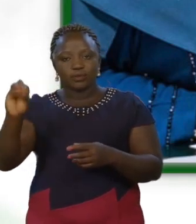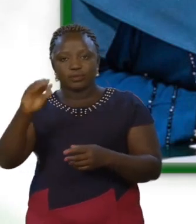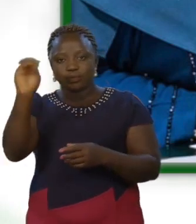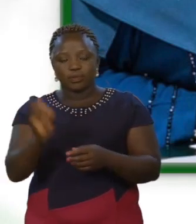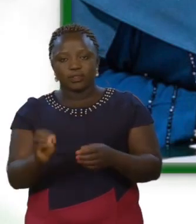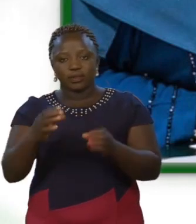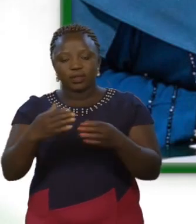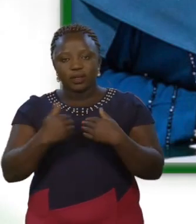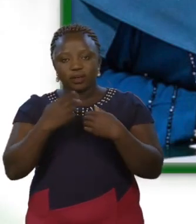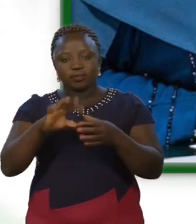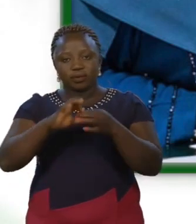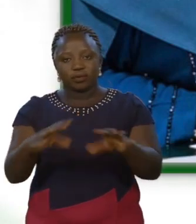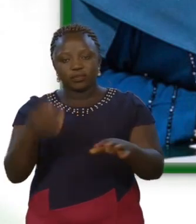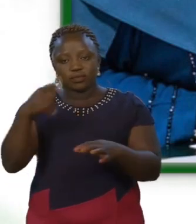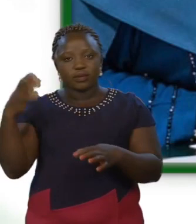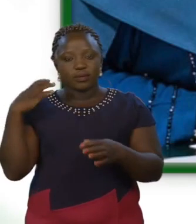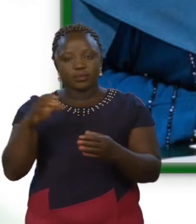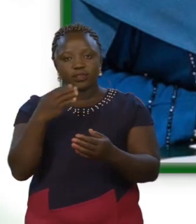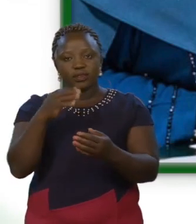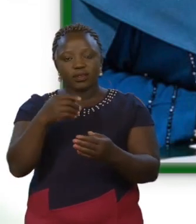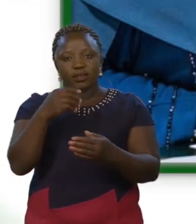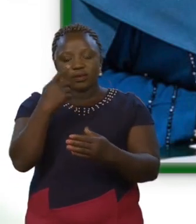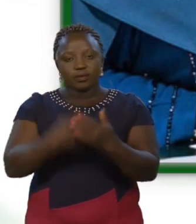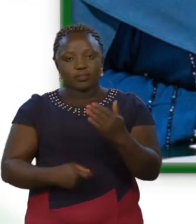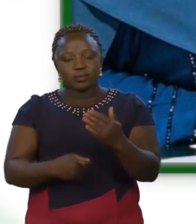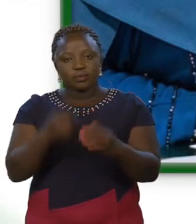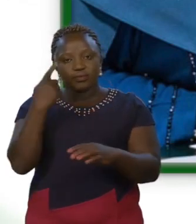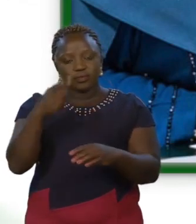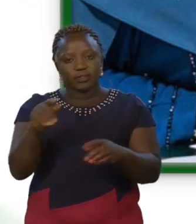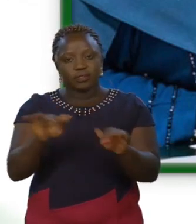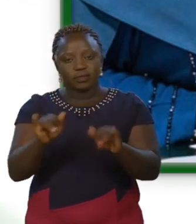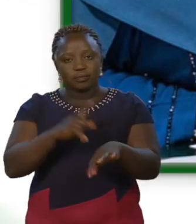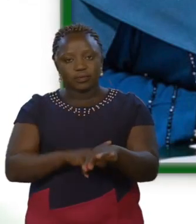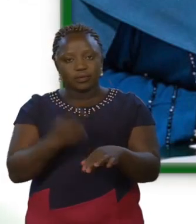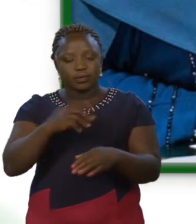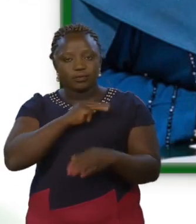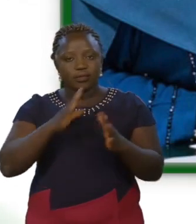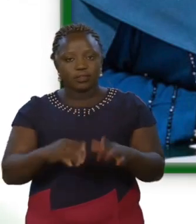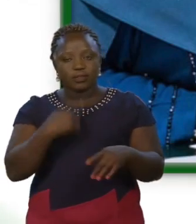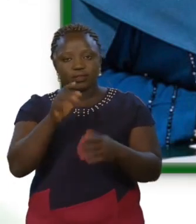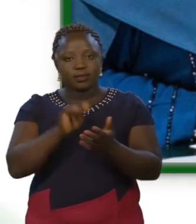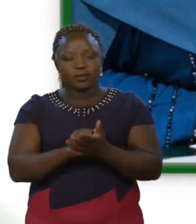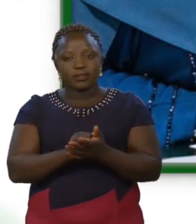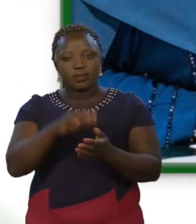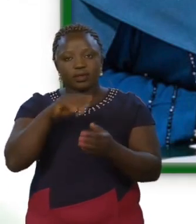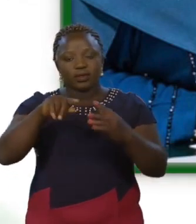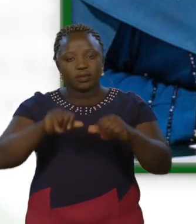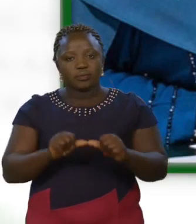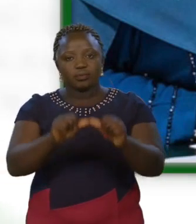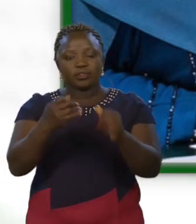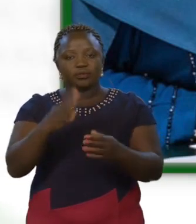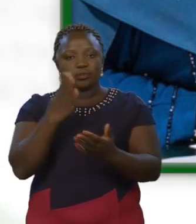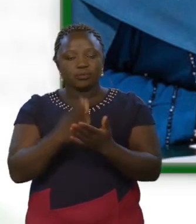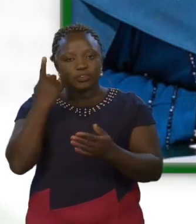48.00% had been released for capital expenditure for the same period. Farooq further stated that implementation